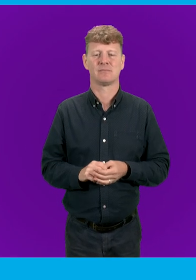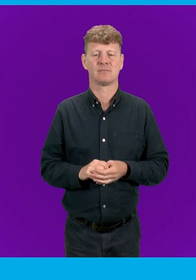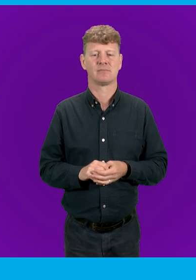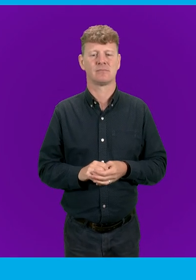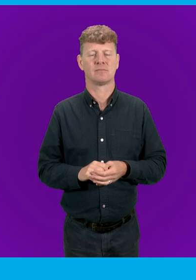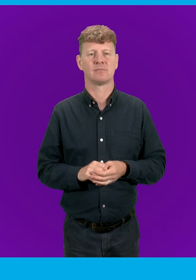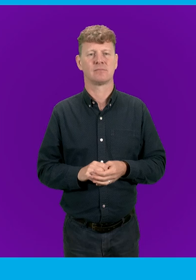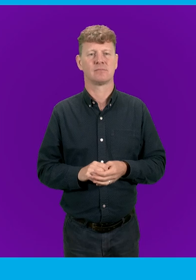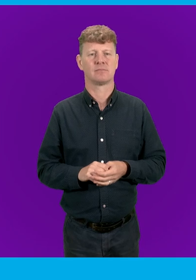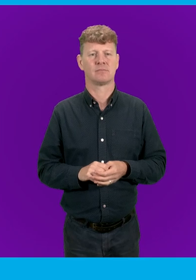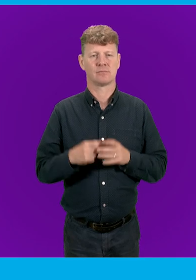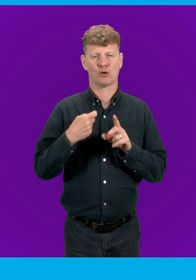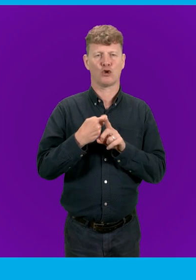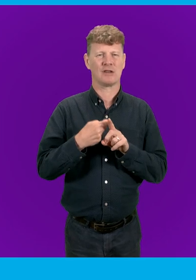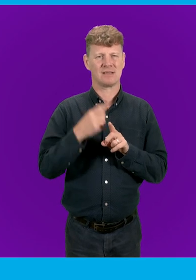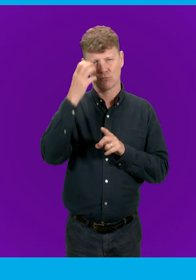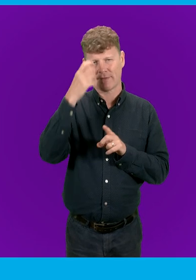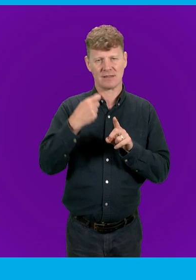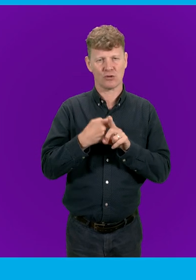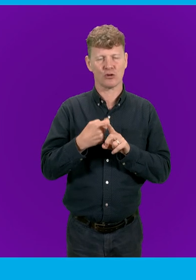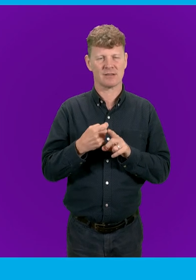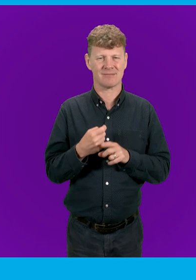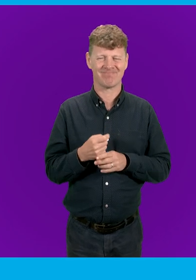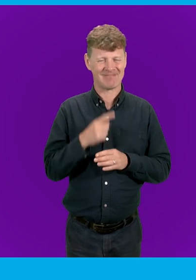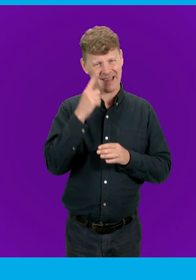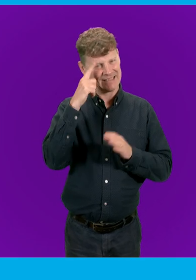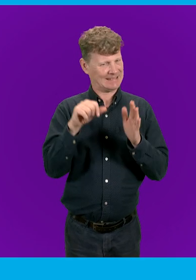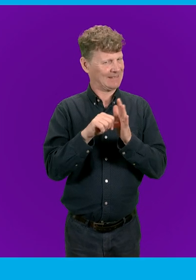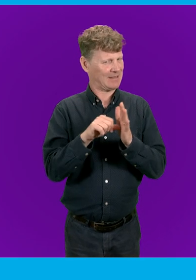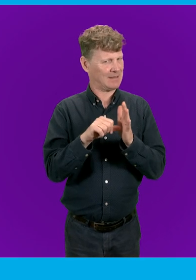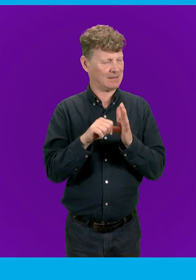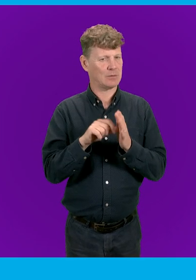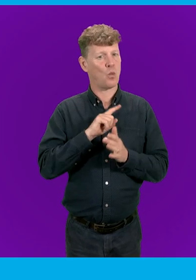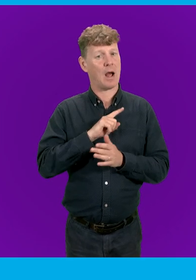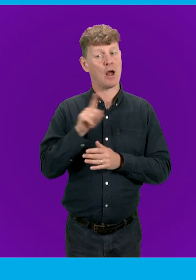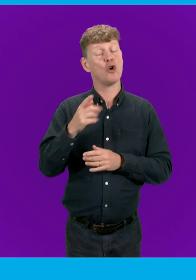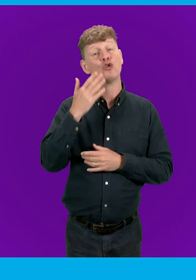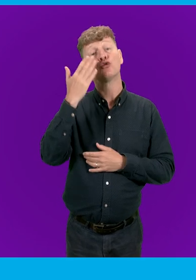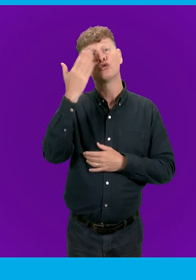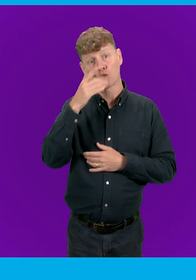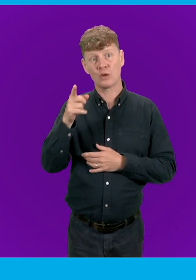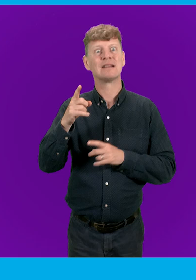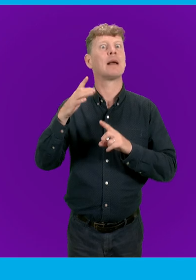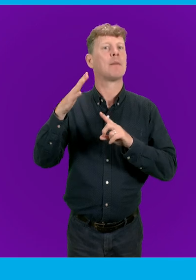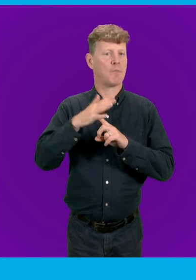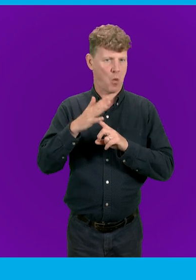It's very difficult. I think schools play a really important role in